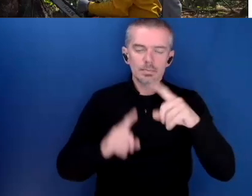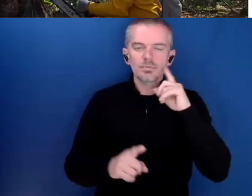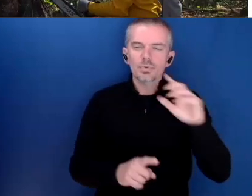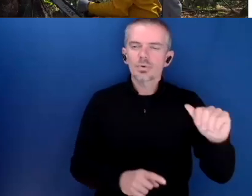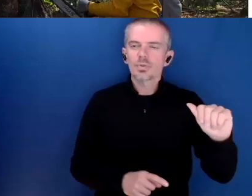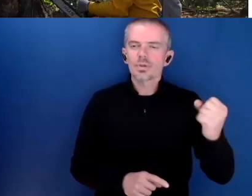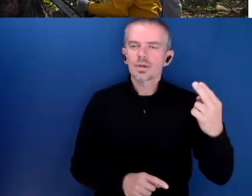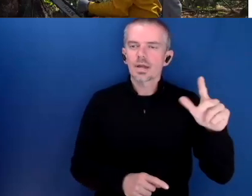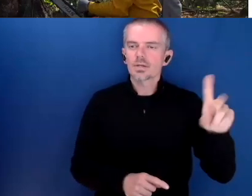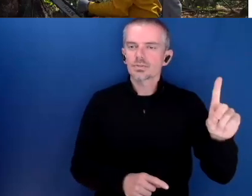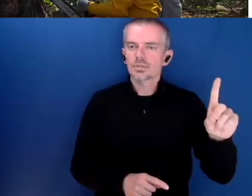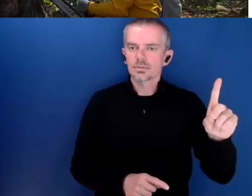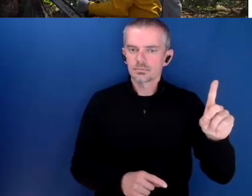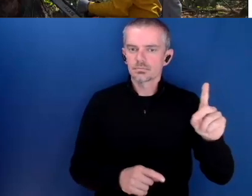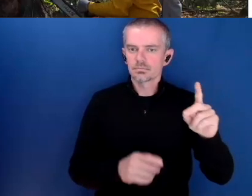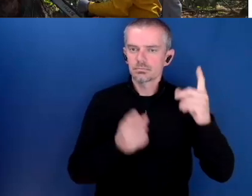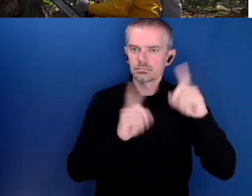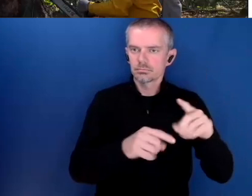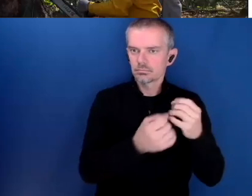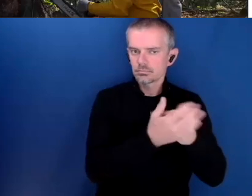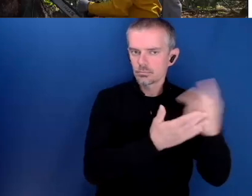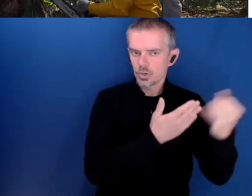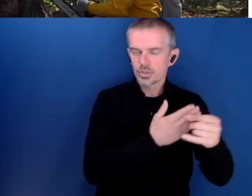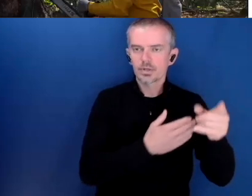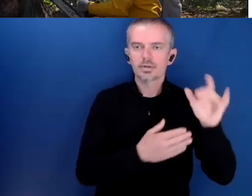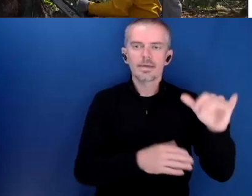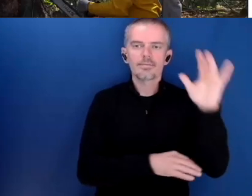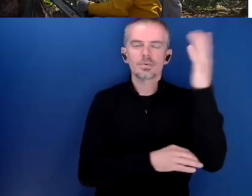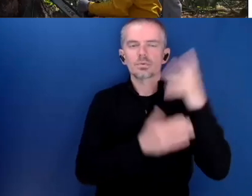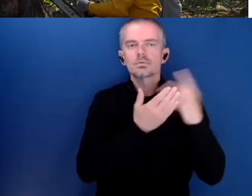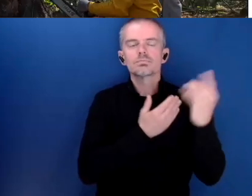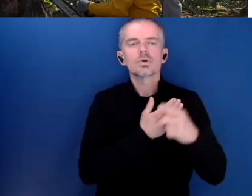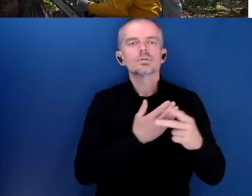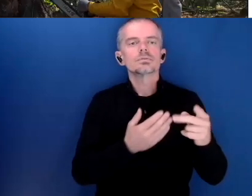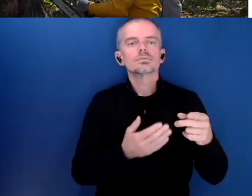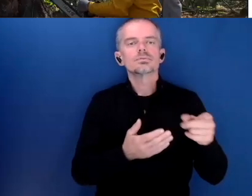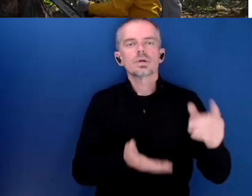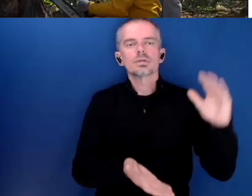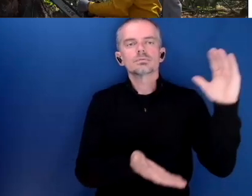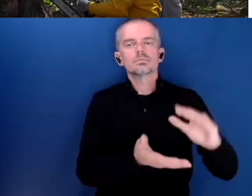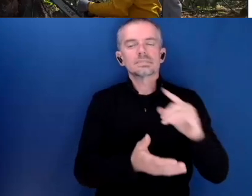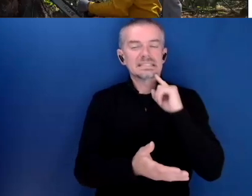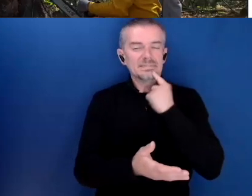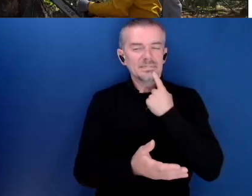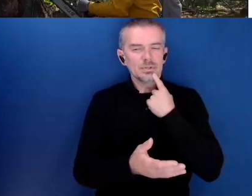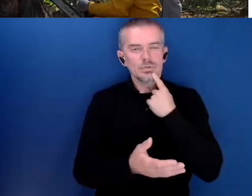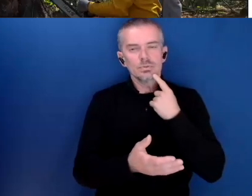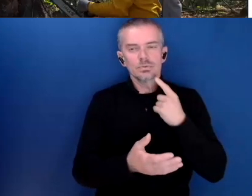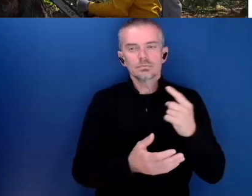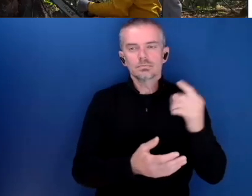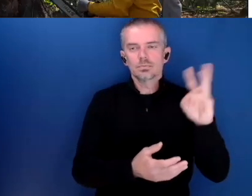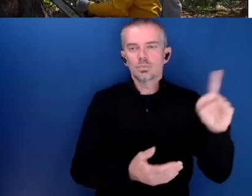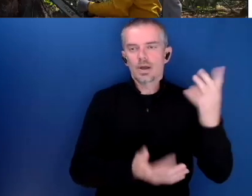Project, a collaborative forestry project that aims to reduce the risk of severe wildfire in the watershed for the city